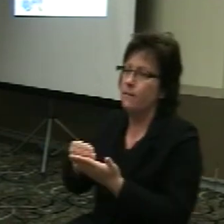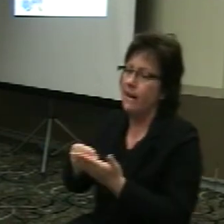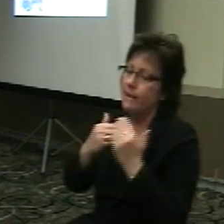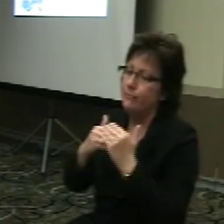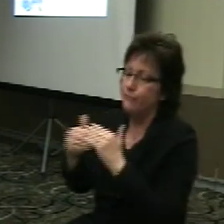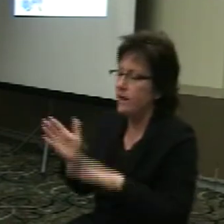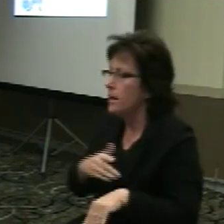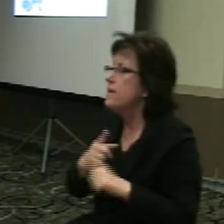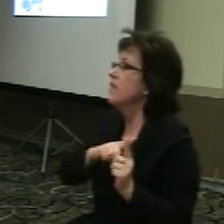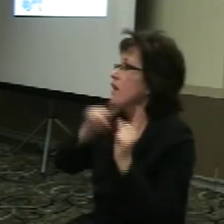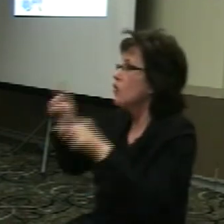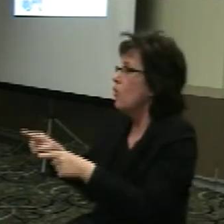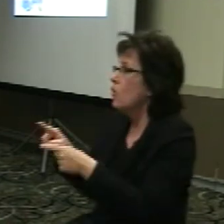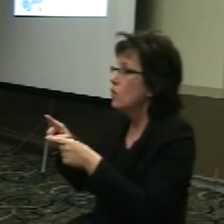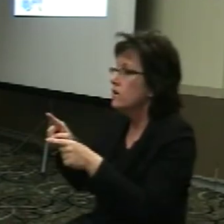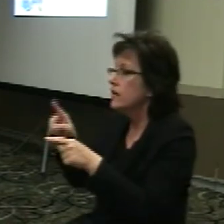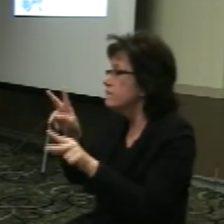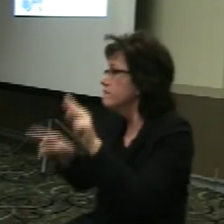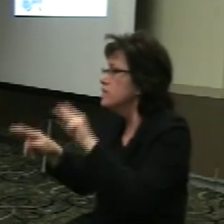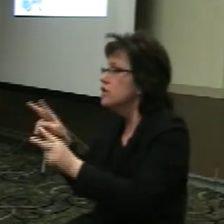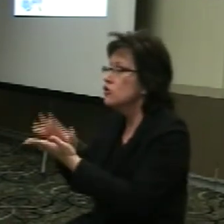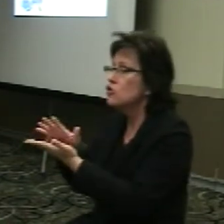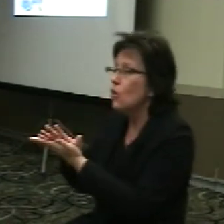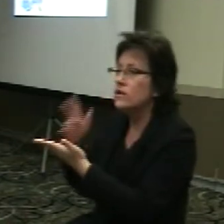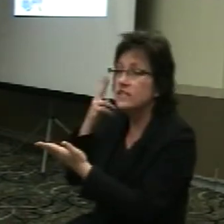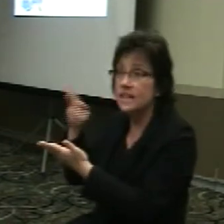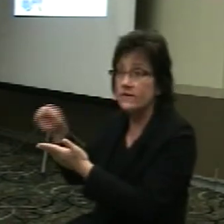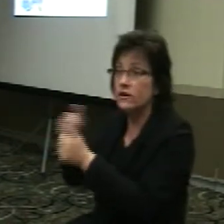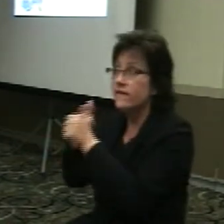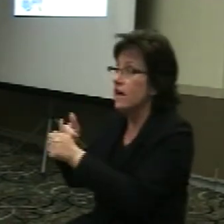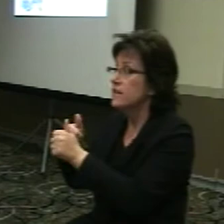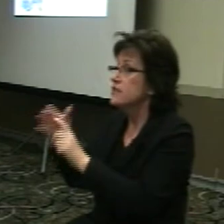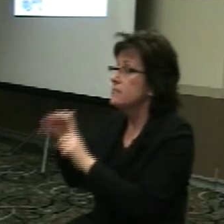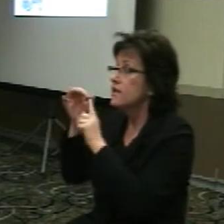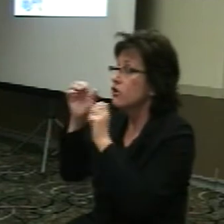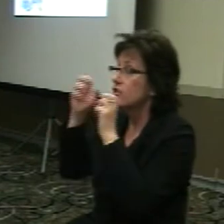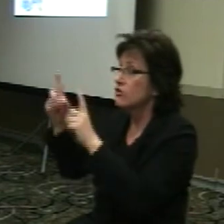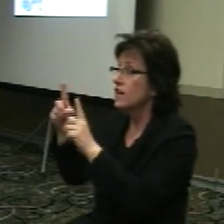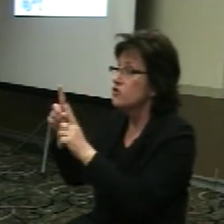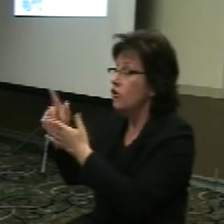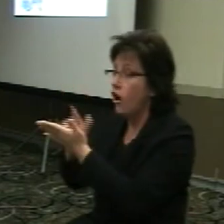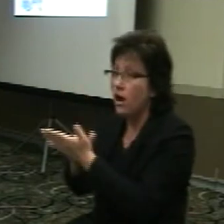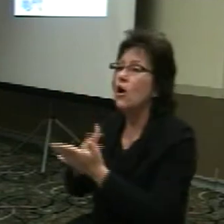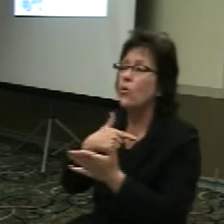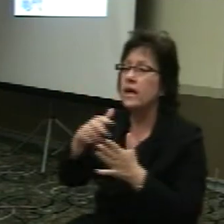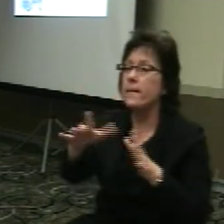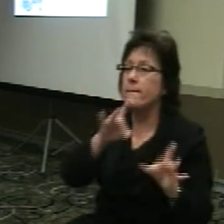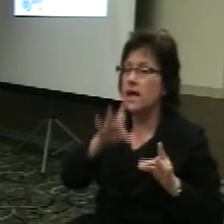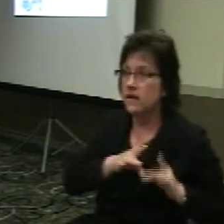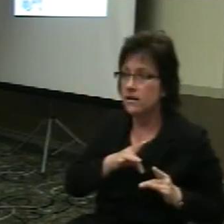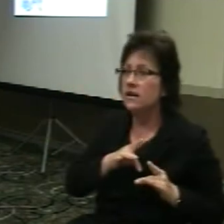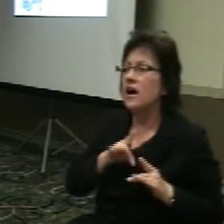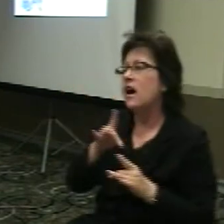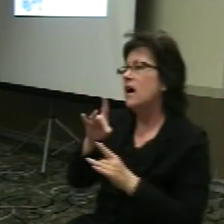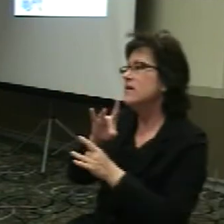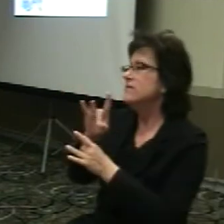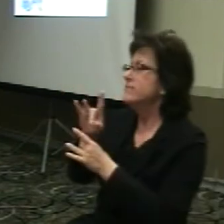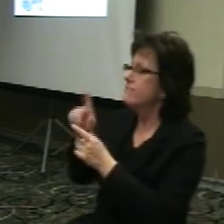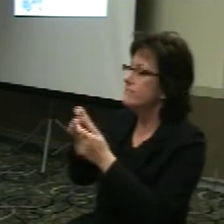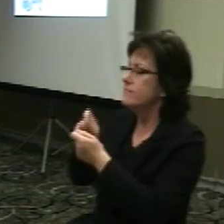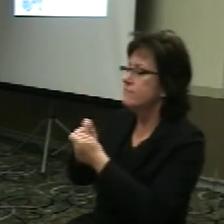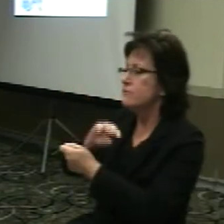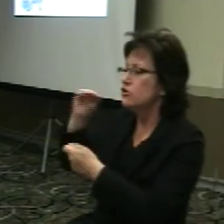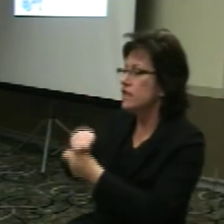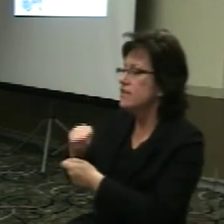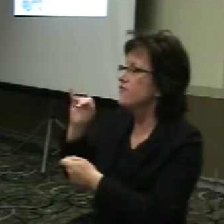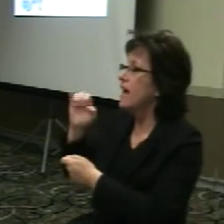following special education law, and we pull so many IEPs, a certain percentage of the IEPs of your school, of your